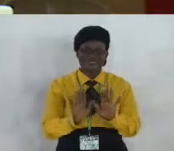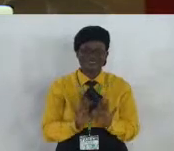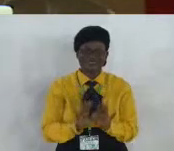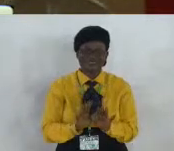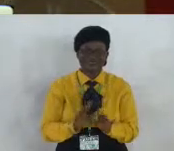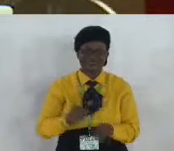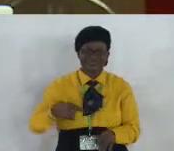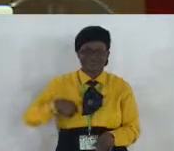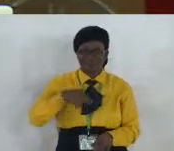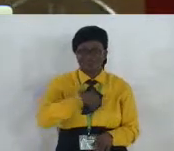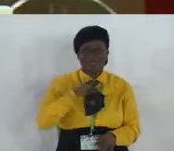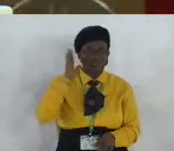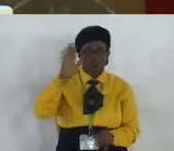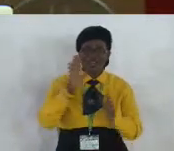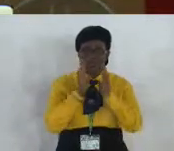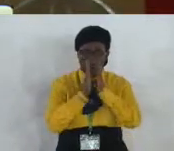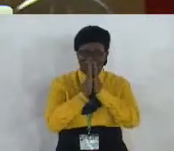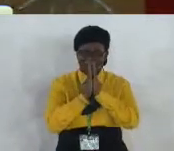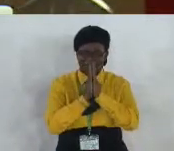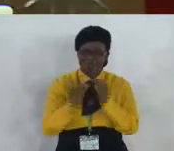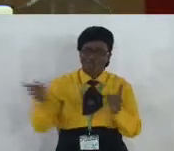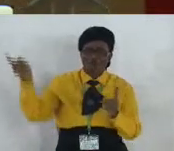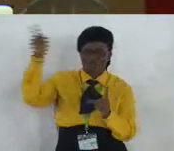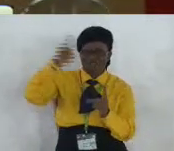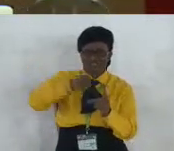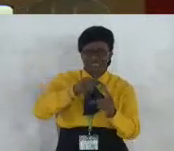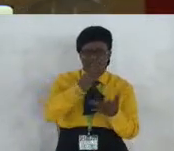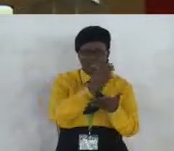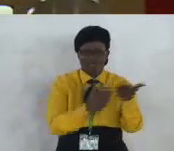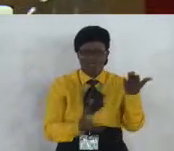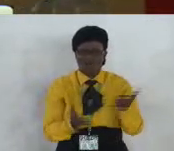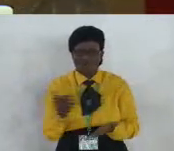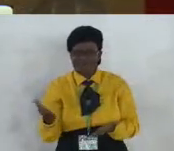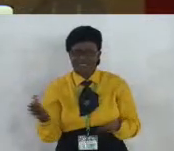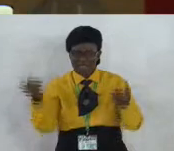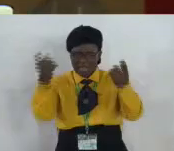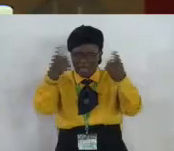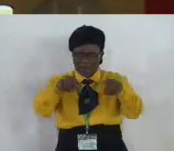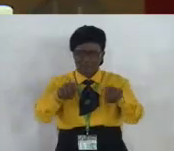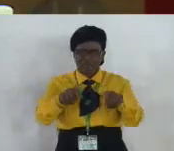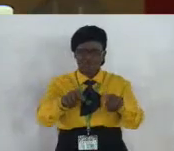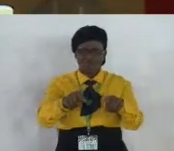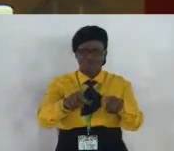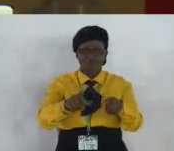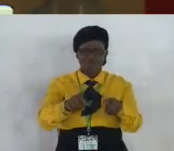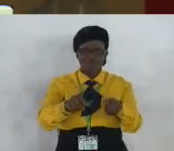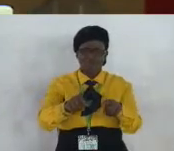We will pray until something happens.